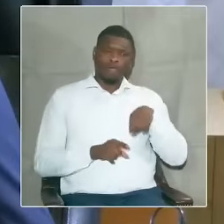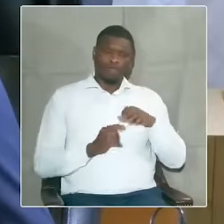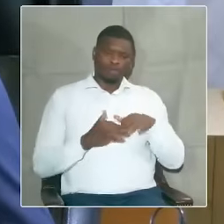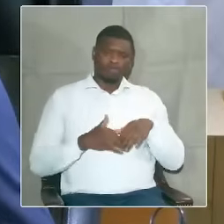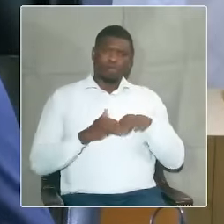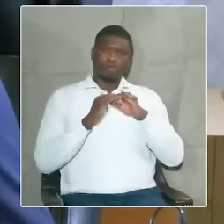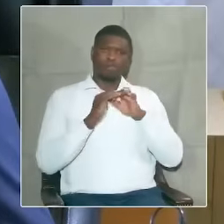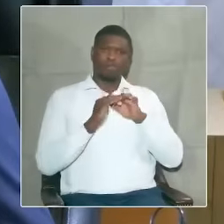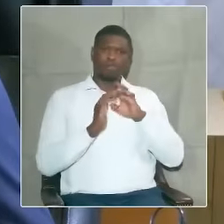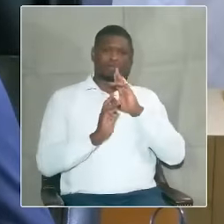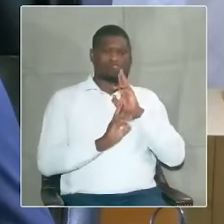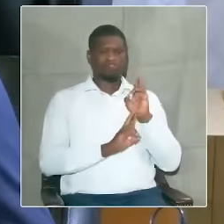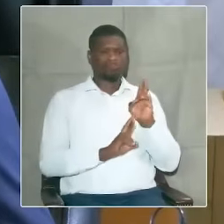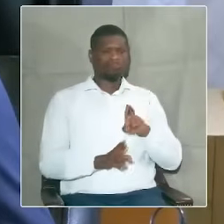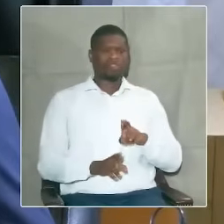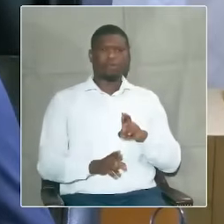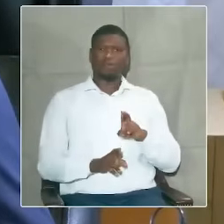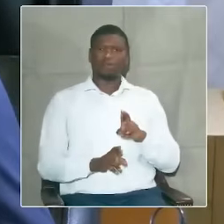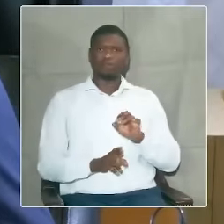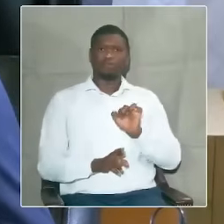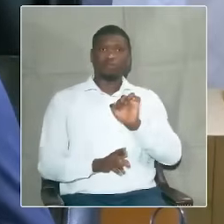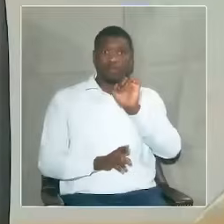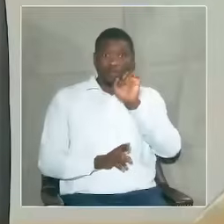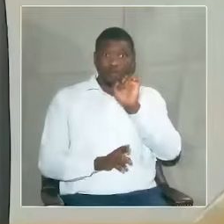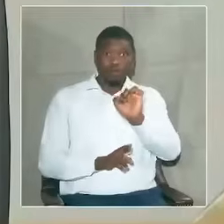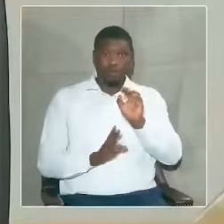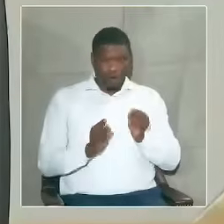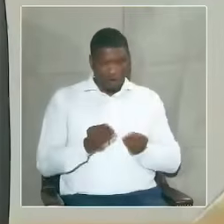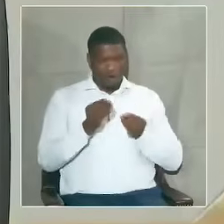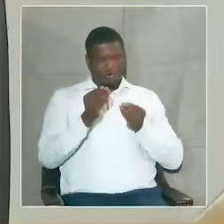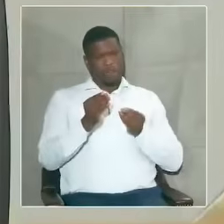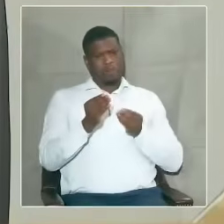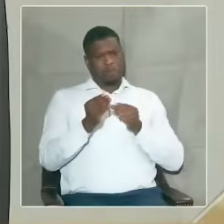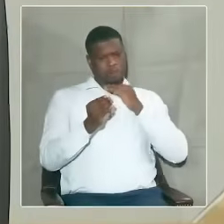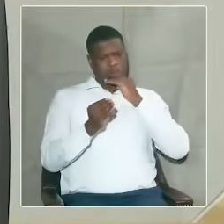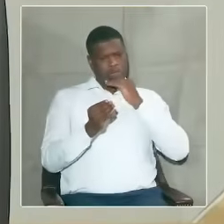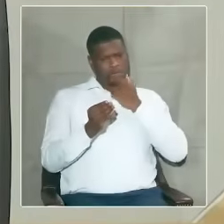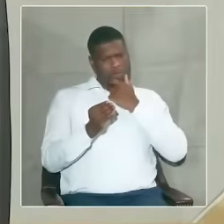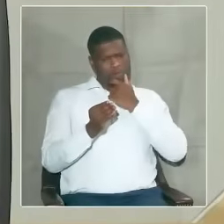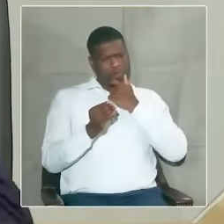this regard, what did you understand that to mean?